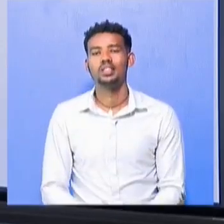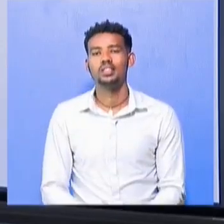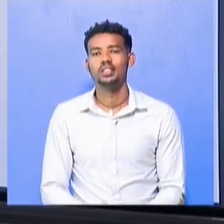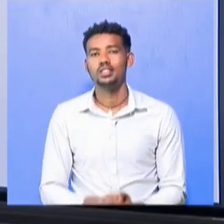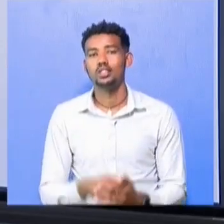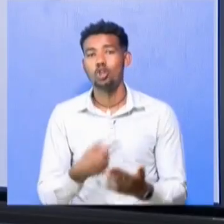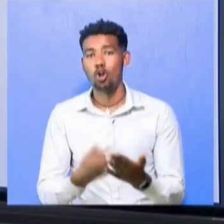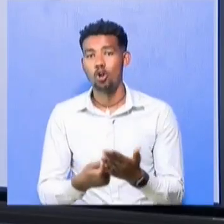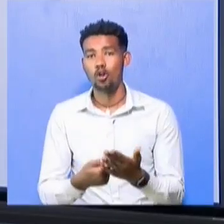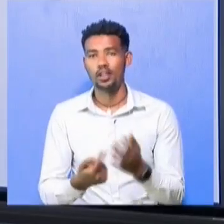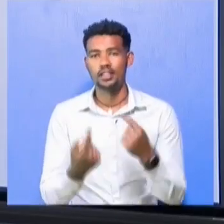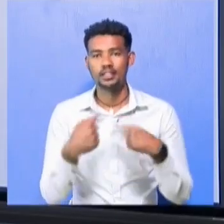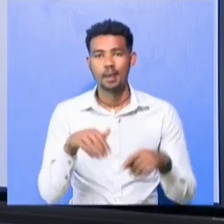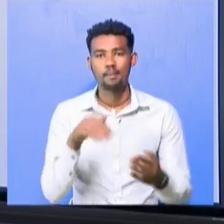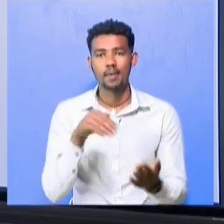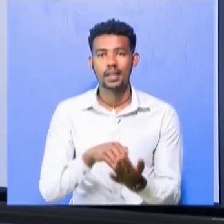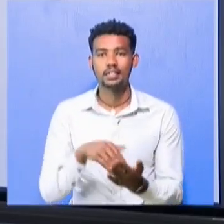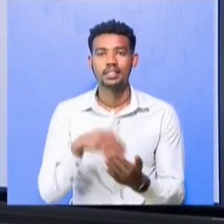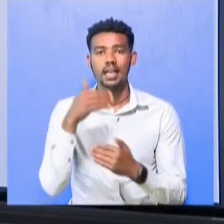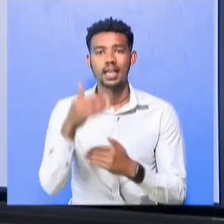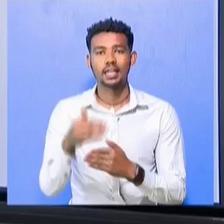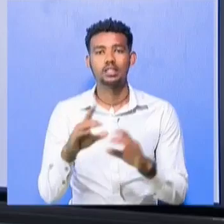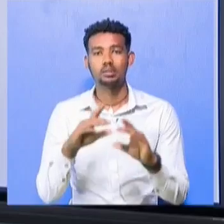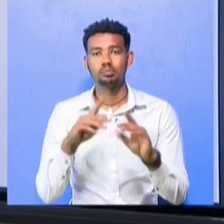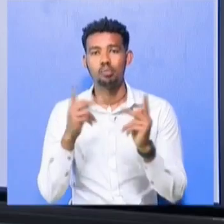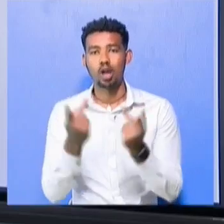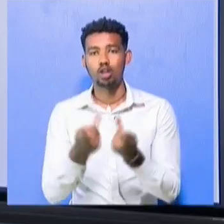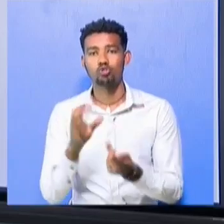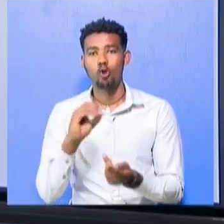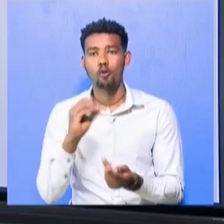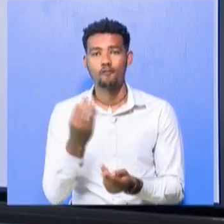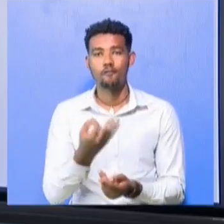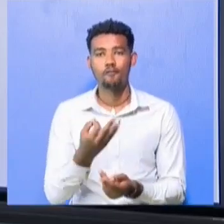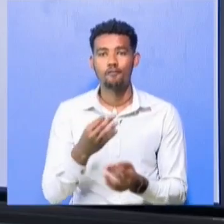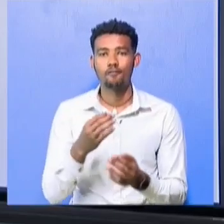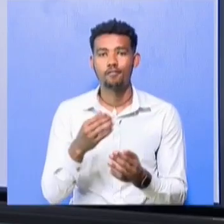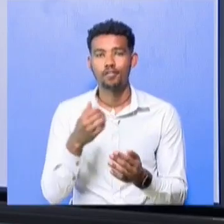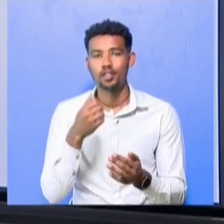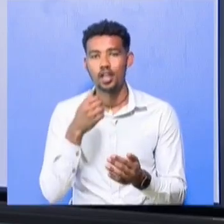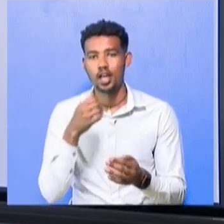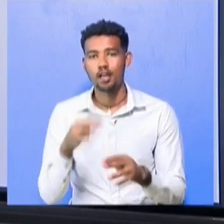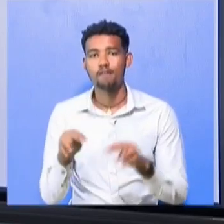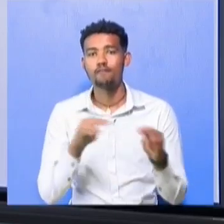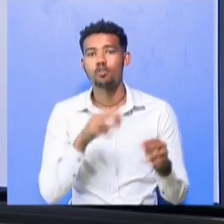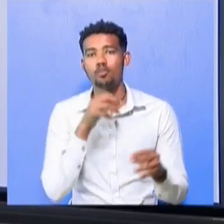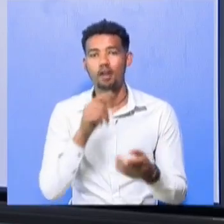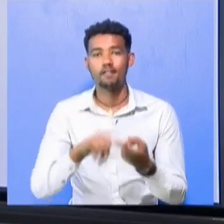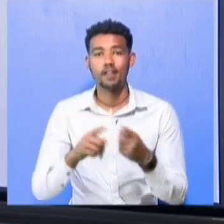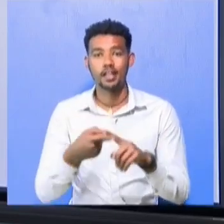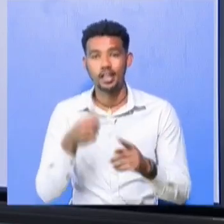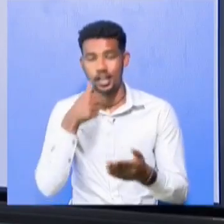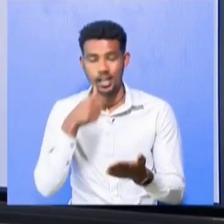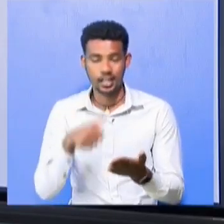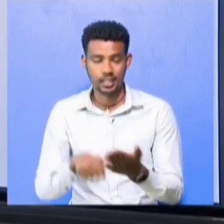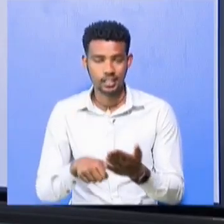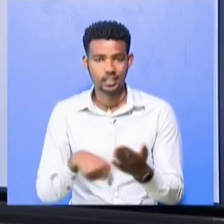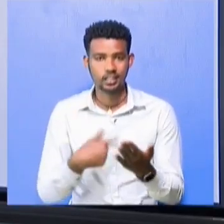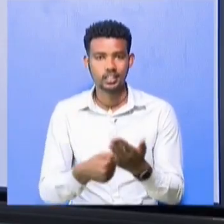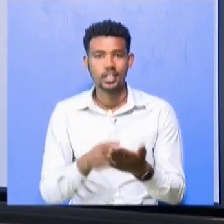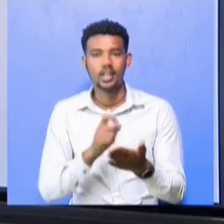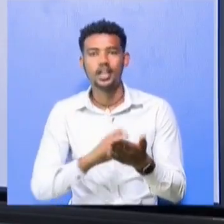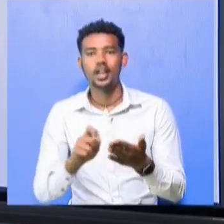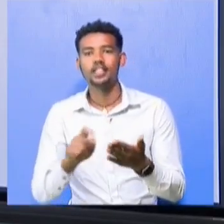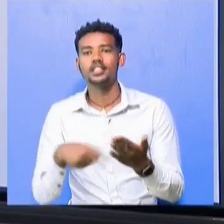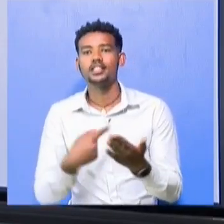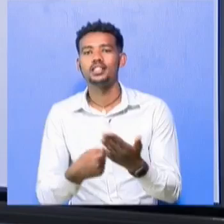So let's come again the next part of the informal letter, that is a friendly letter, beside greeting, that